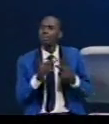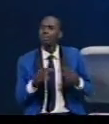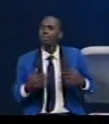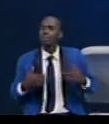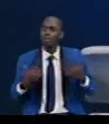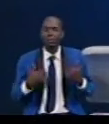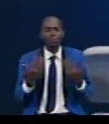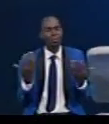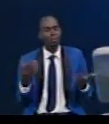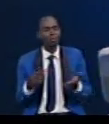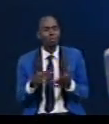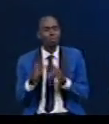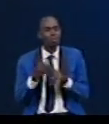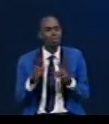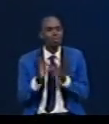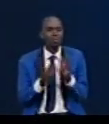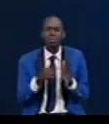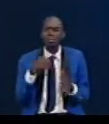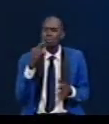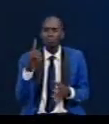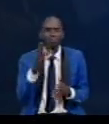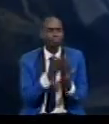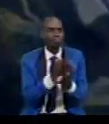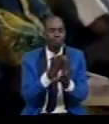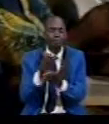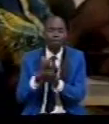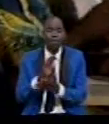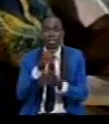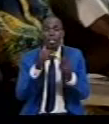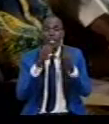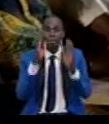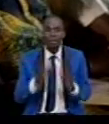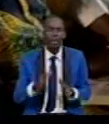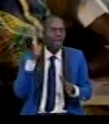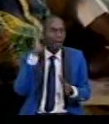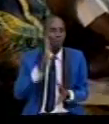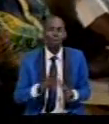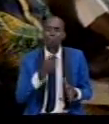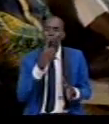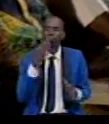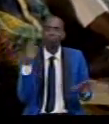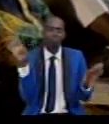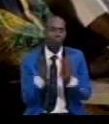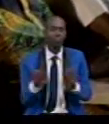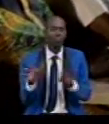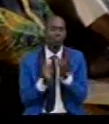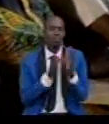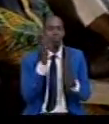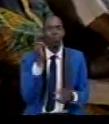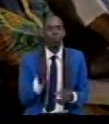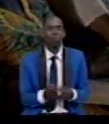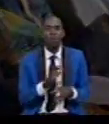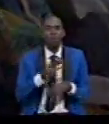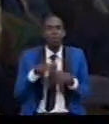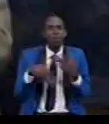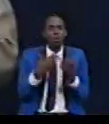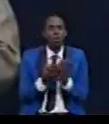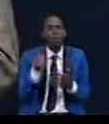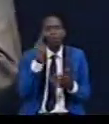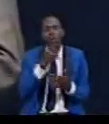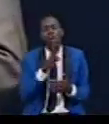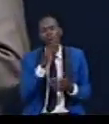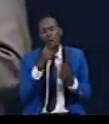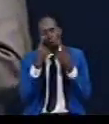said, shut up, your enemies will shut up. Those who are crying for you, they will